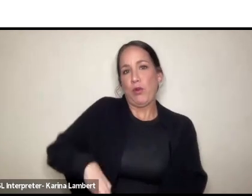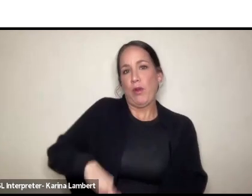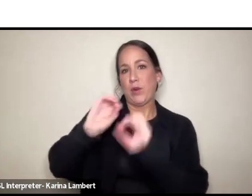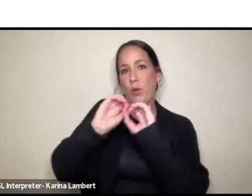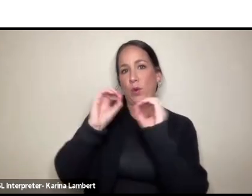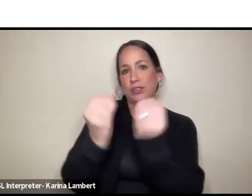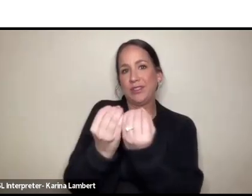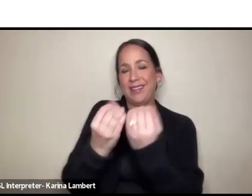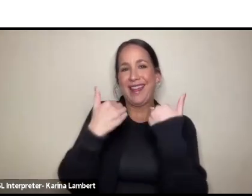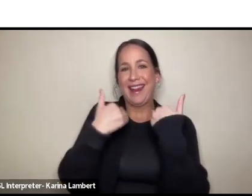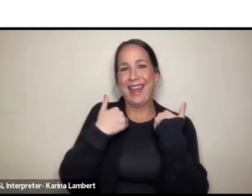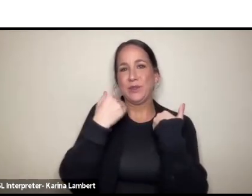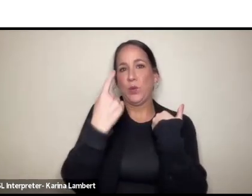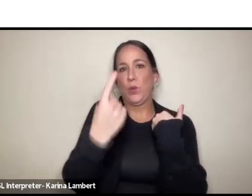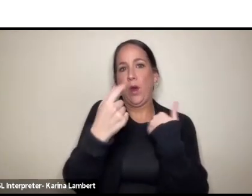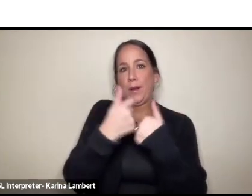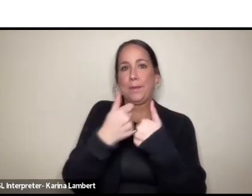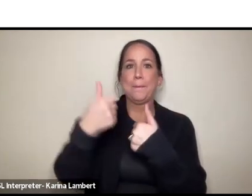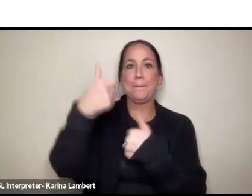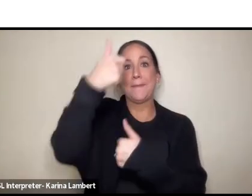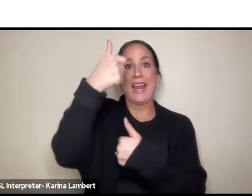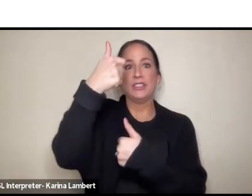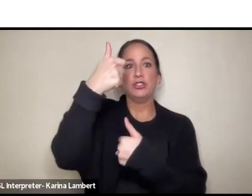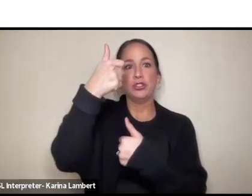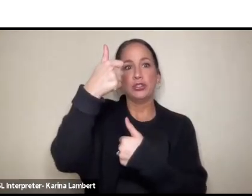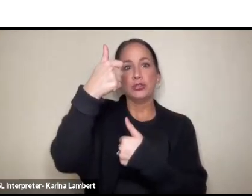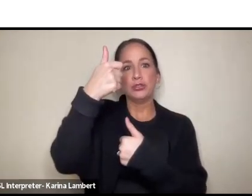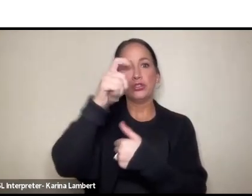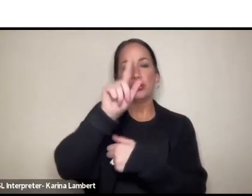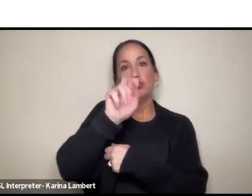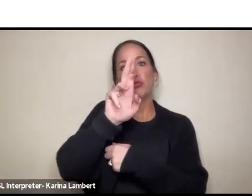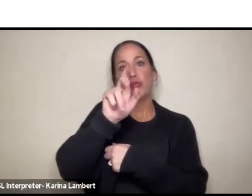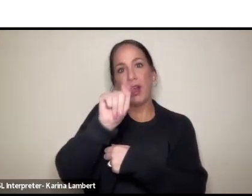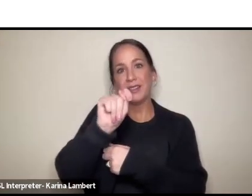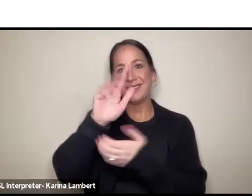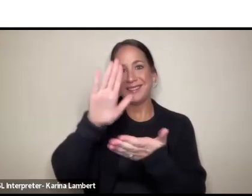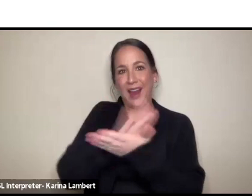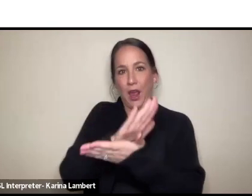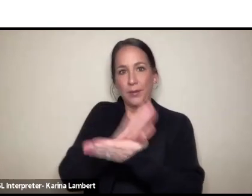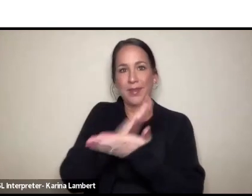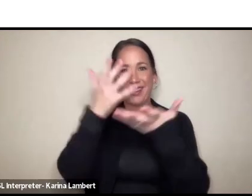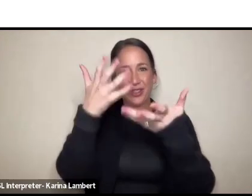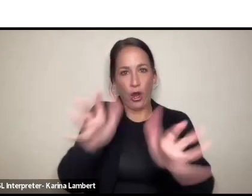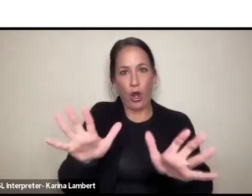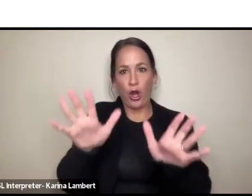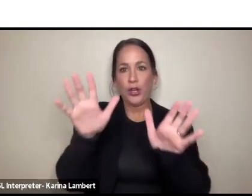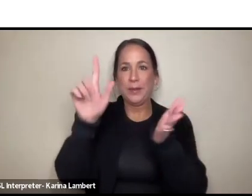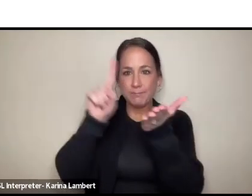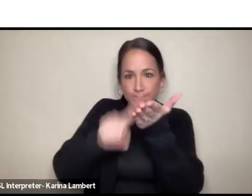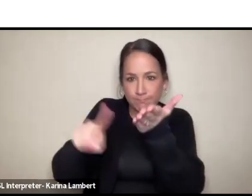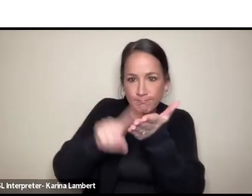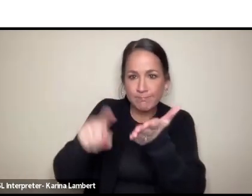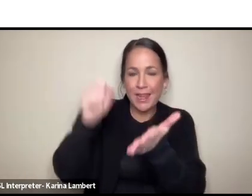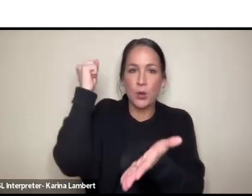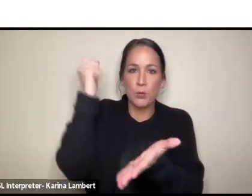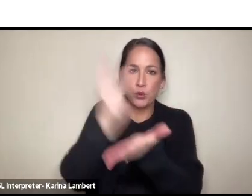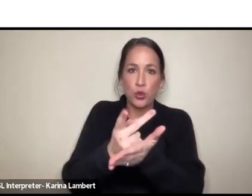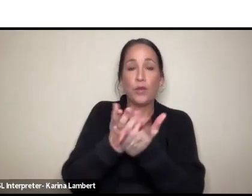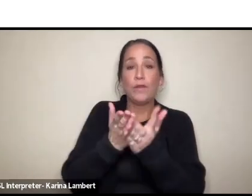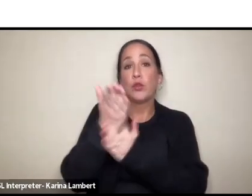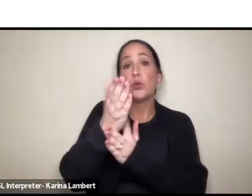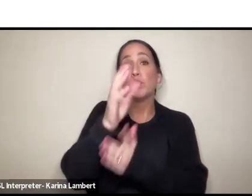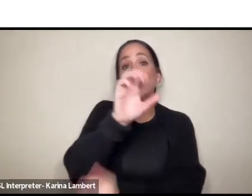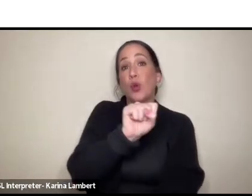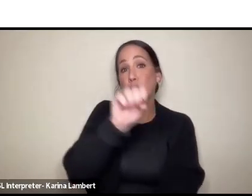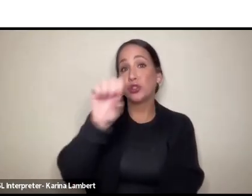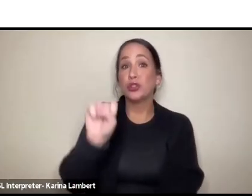one master trust document that's been vetted and approved by Social Security,